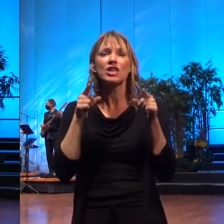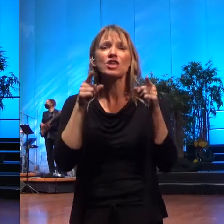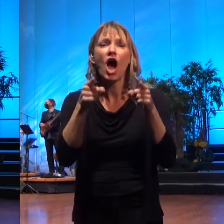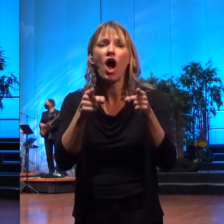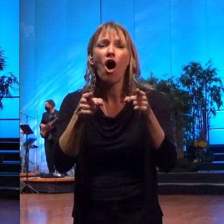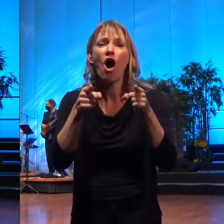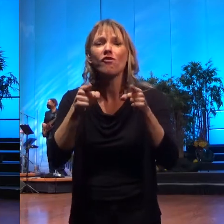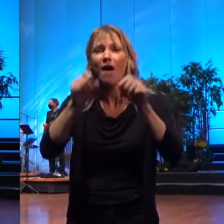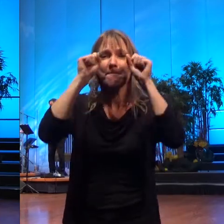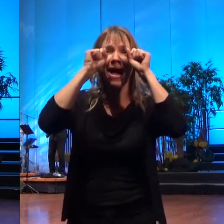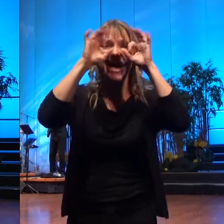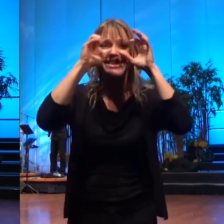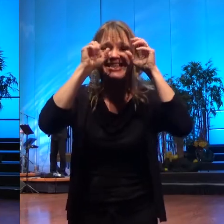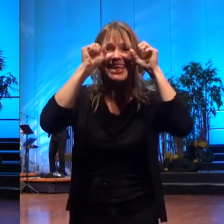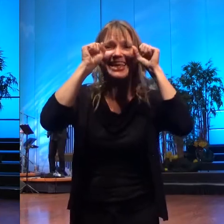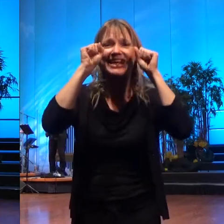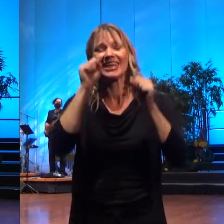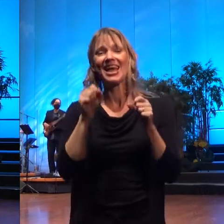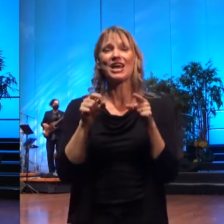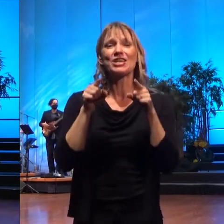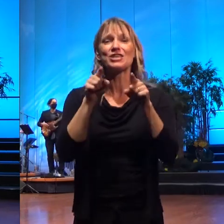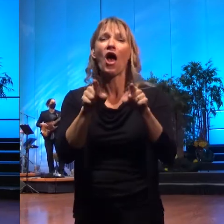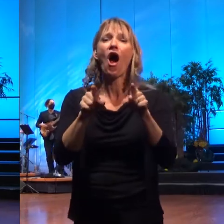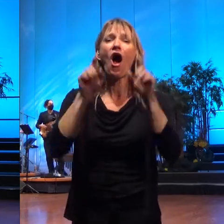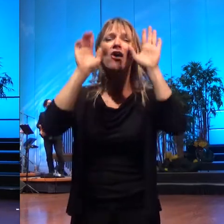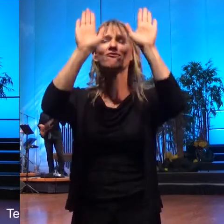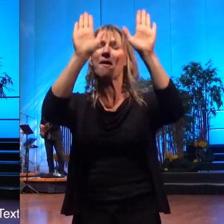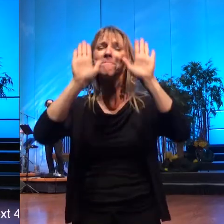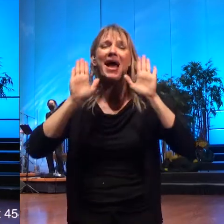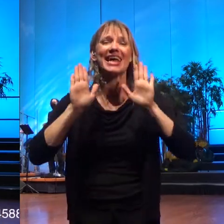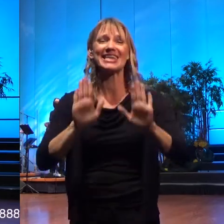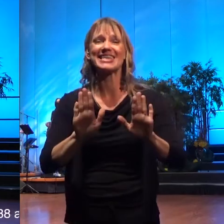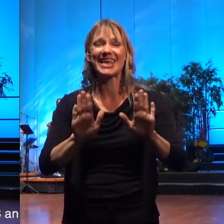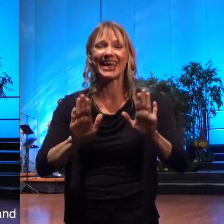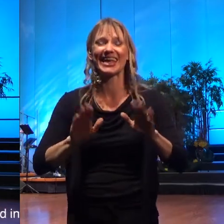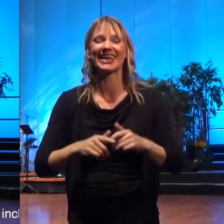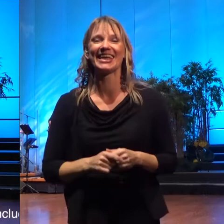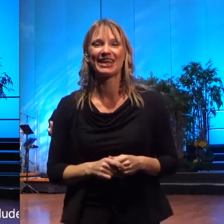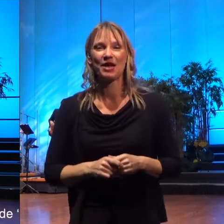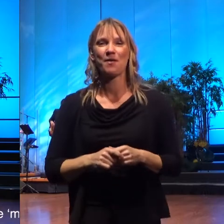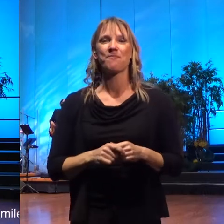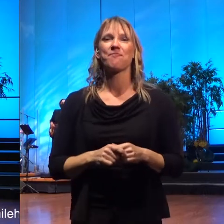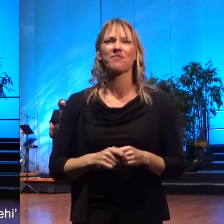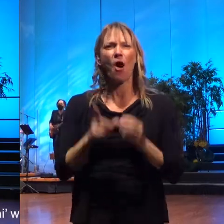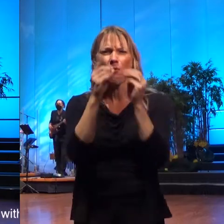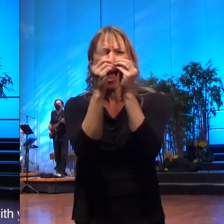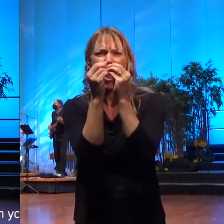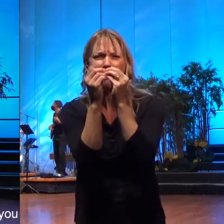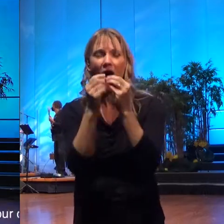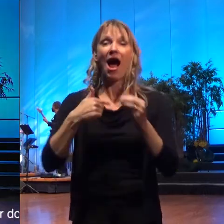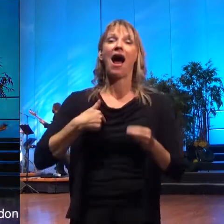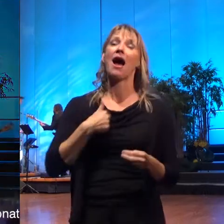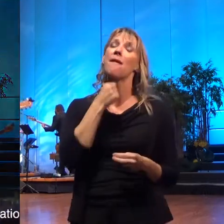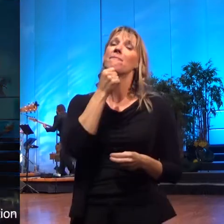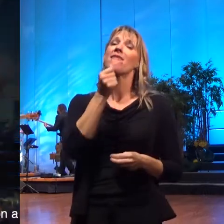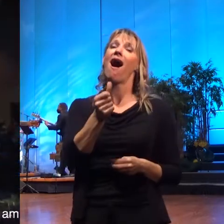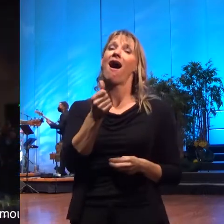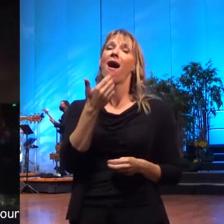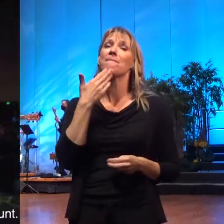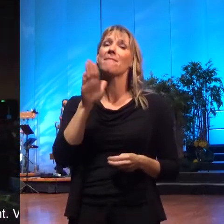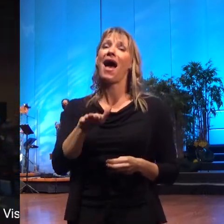but you're amazing. You're amazing. One more time.